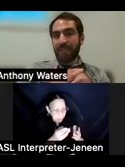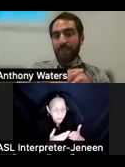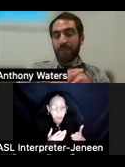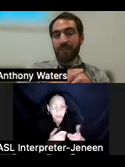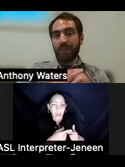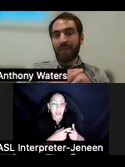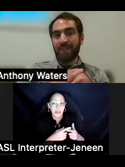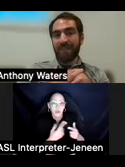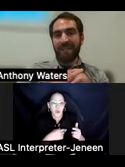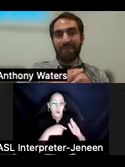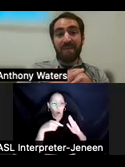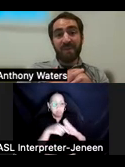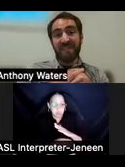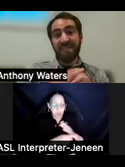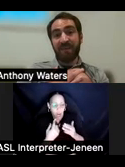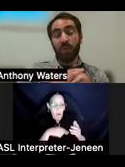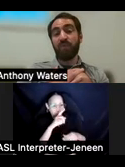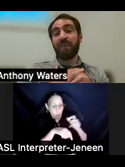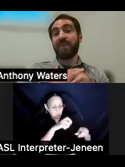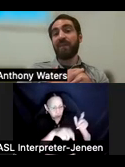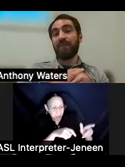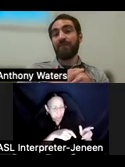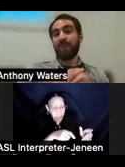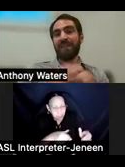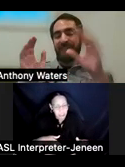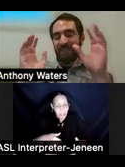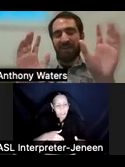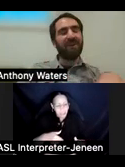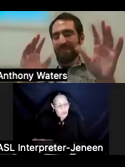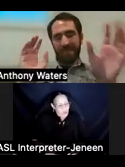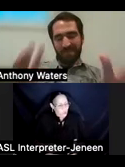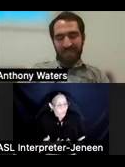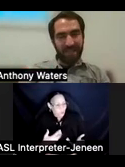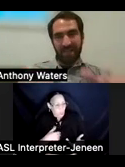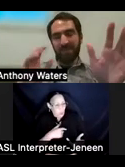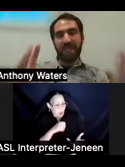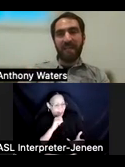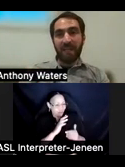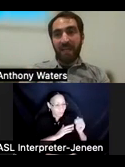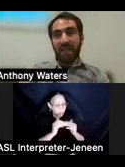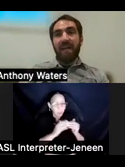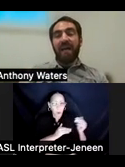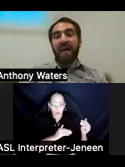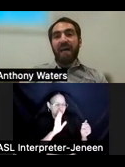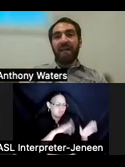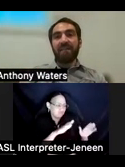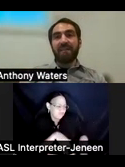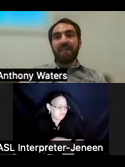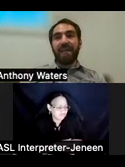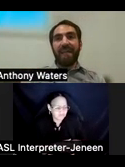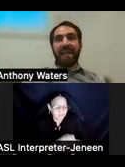bit deeper into our questioning, and maybe they're sensing that we're feeling uncomfortable, and they say, no, I'm just kidding. I'm just kidding.